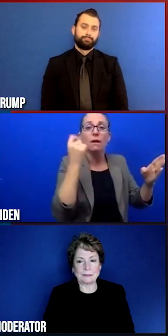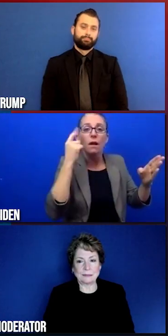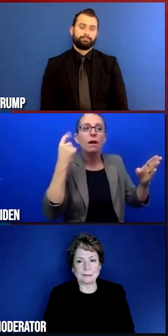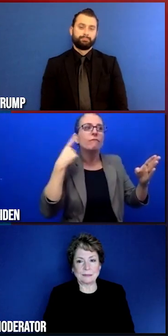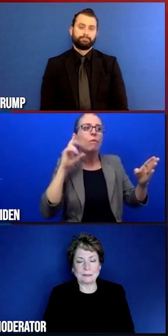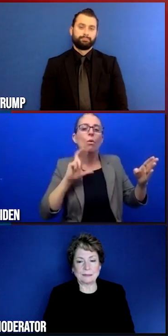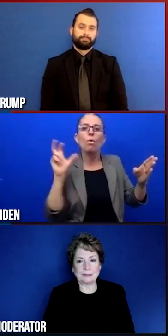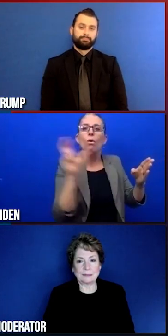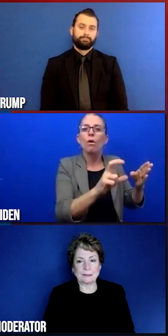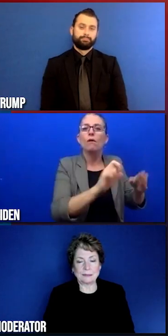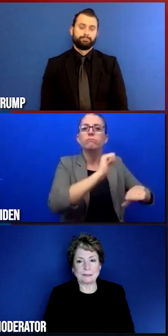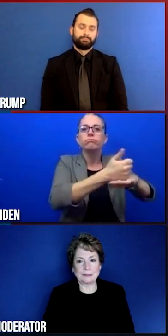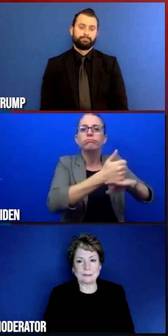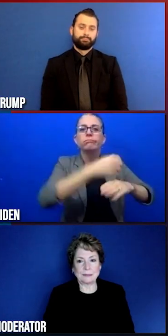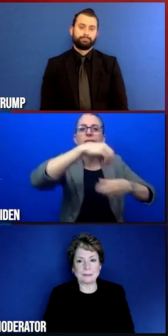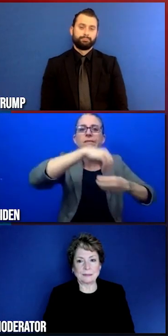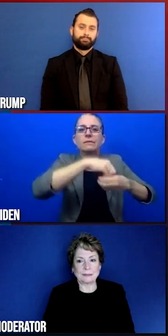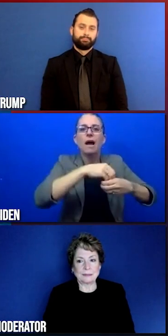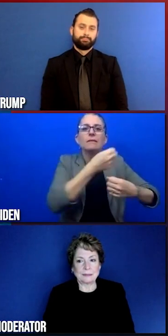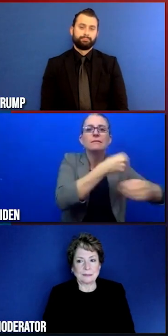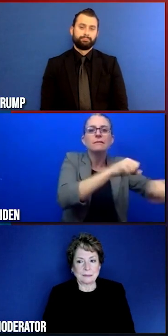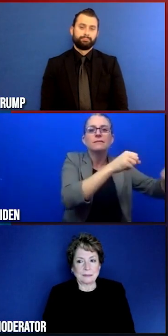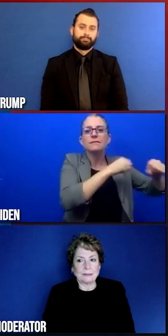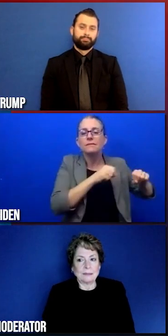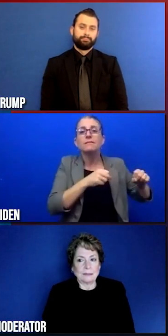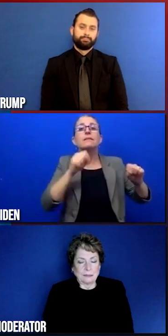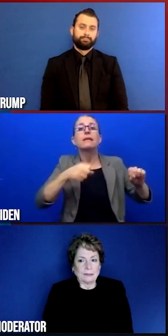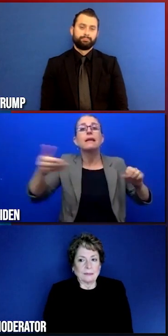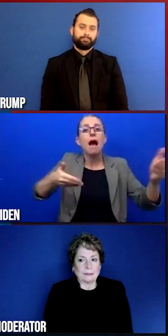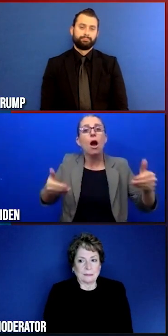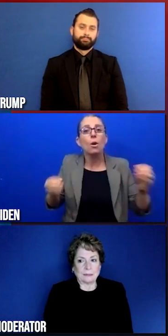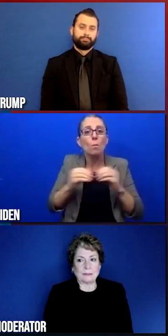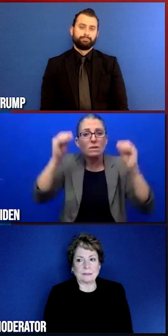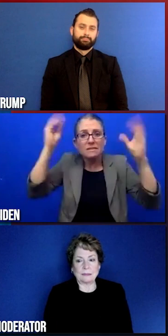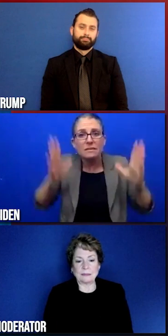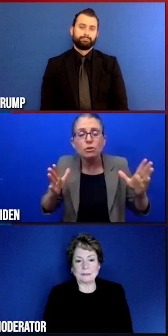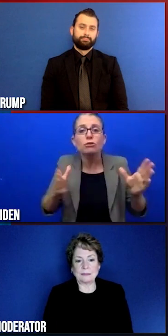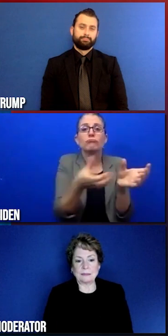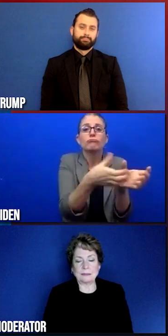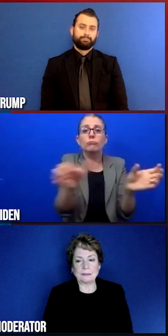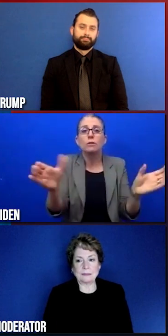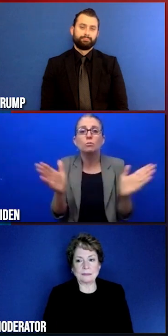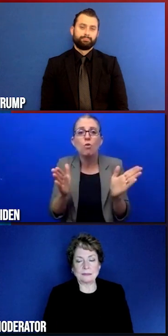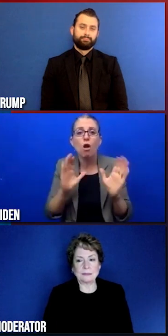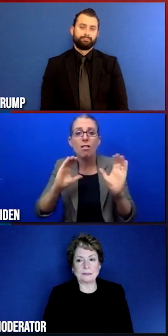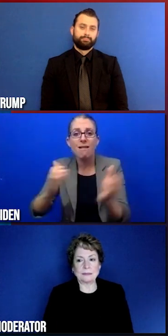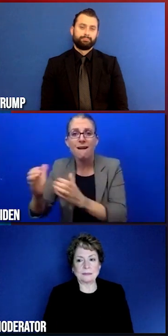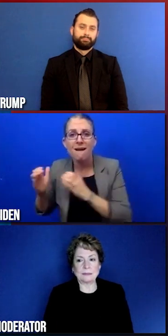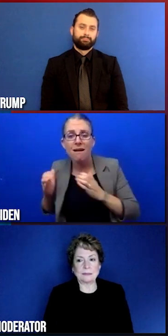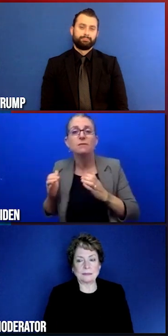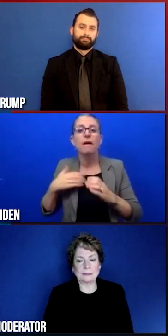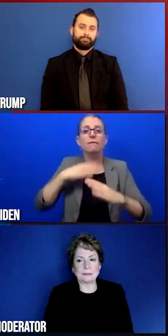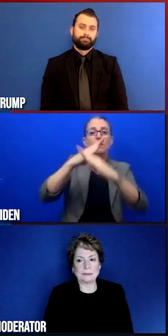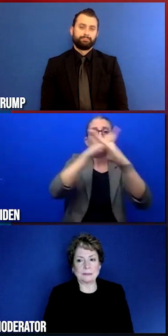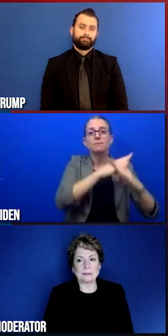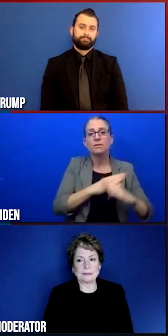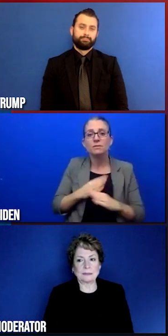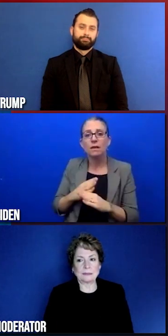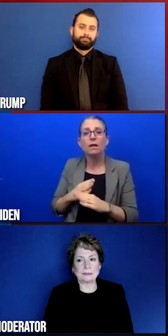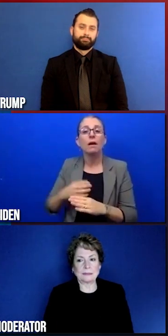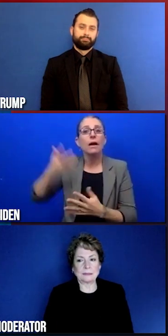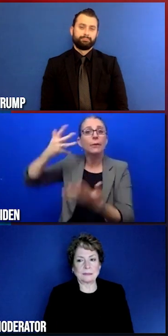can put ventilation systems in. They need the help. The businesses as well as the schools need the help.